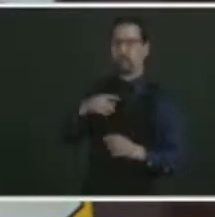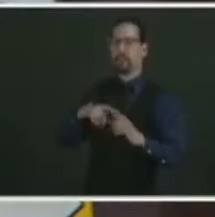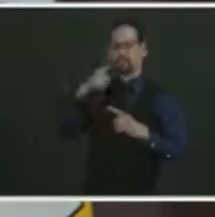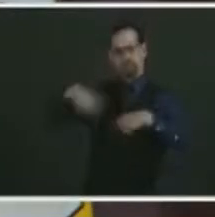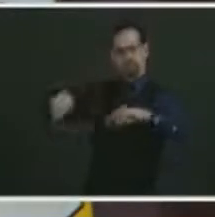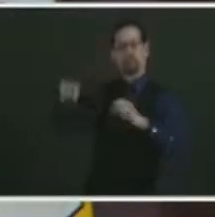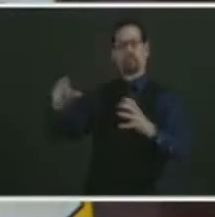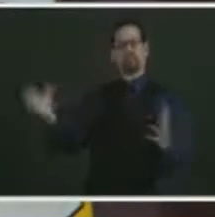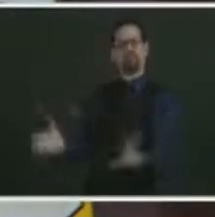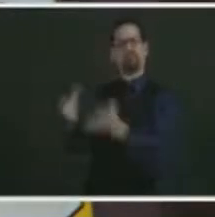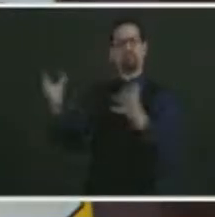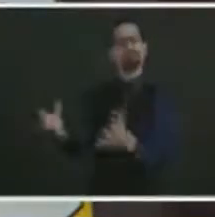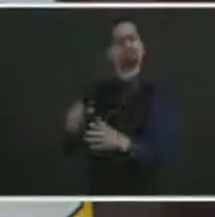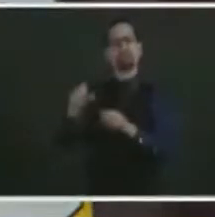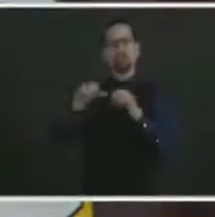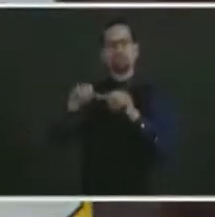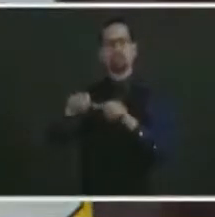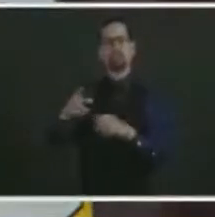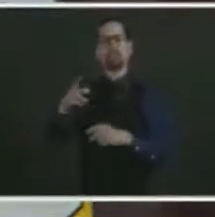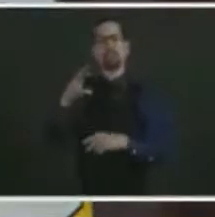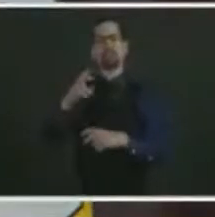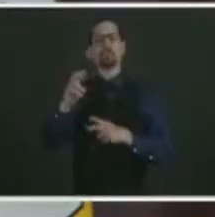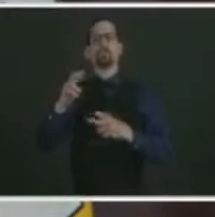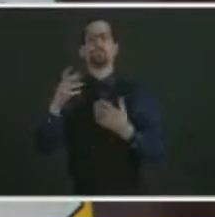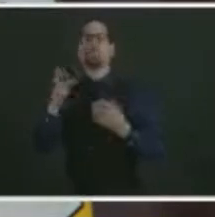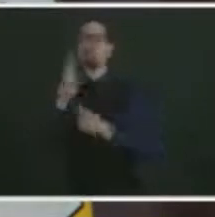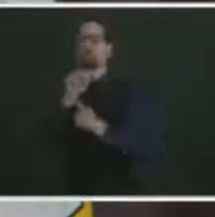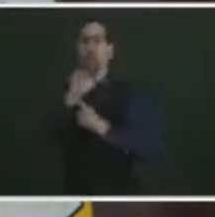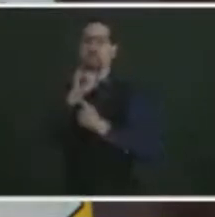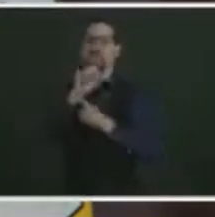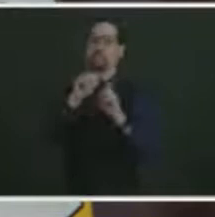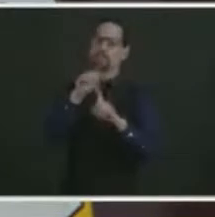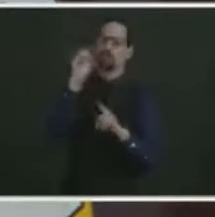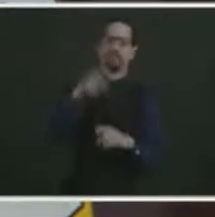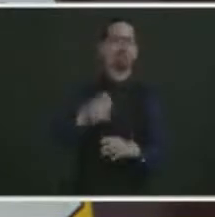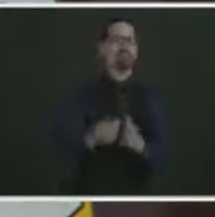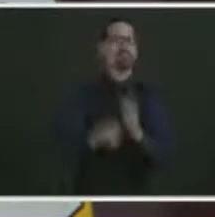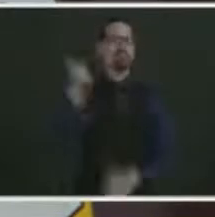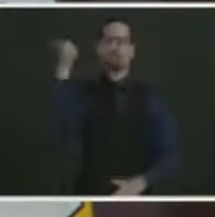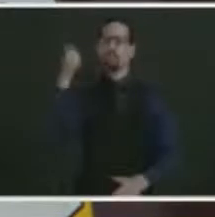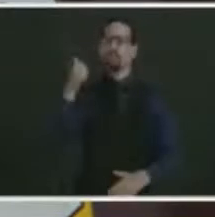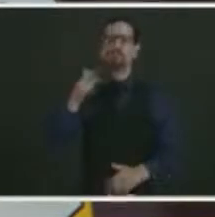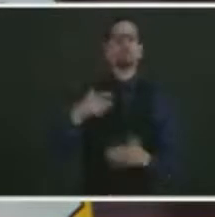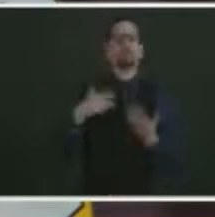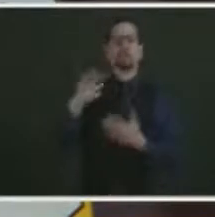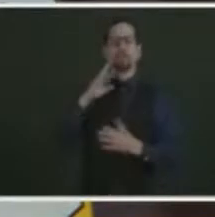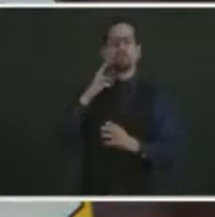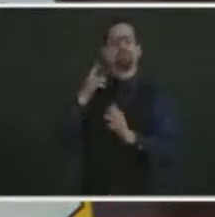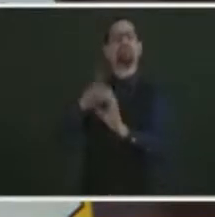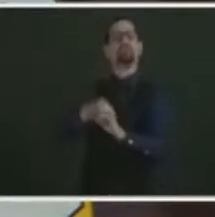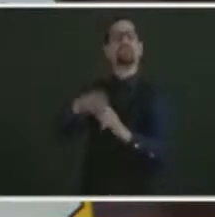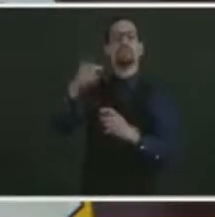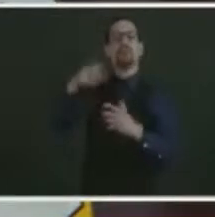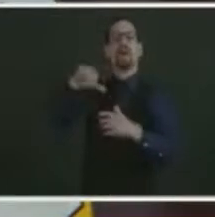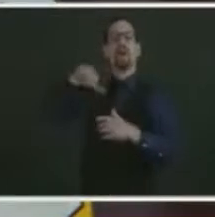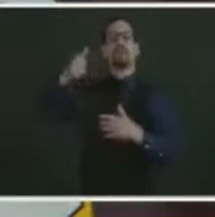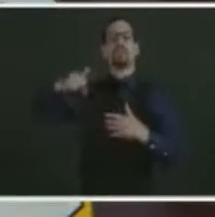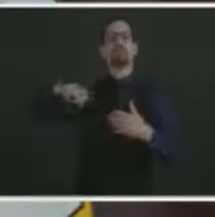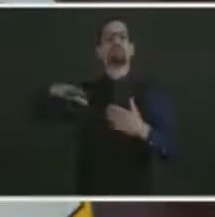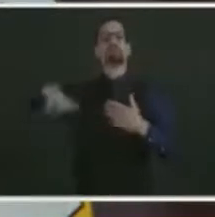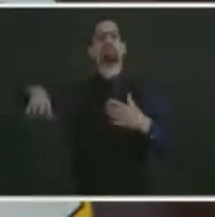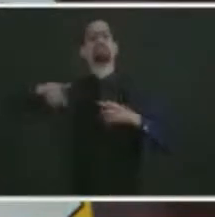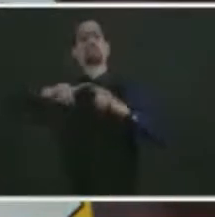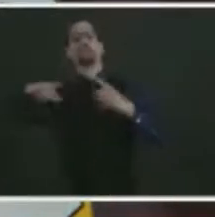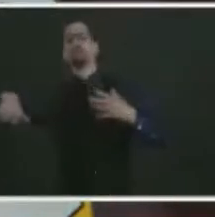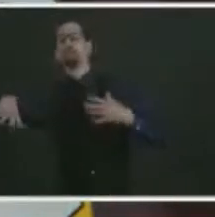racism. Maybe I will attend on the outskirts to show my support, but I also have to, keep